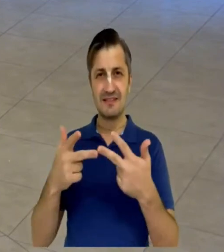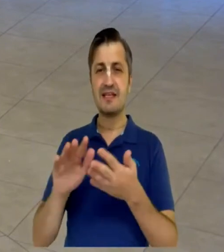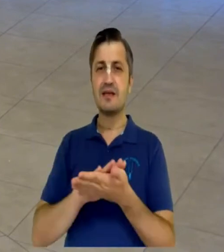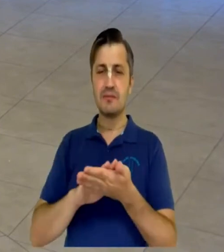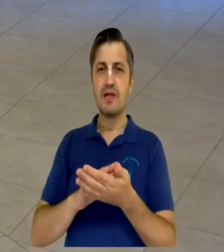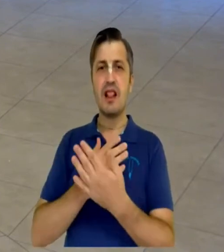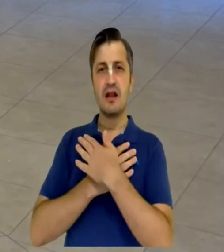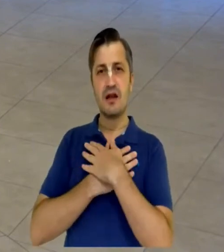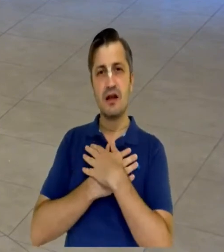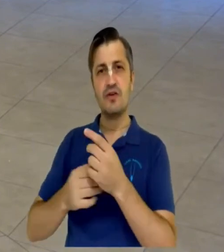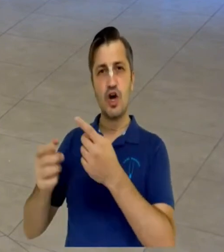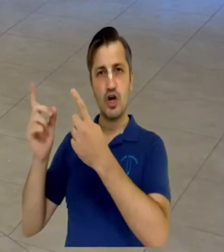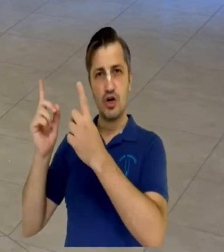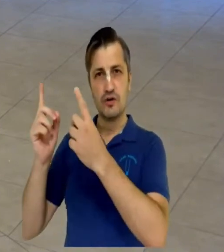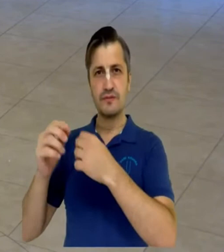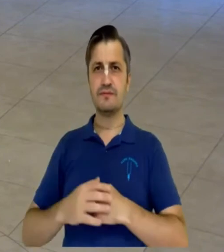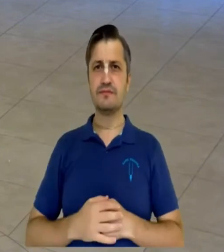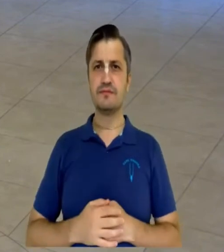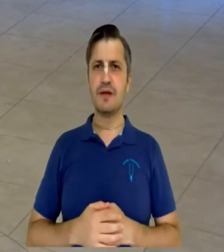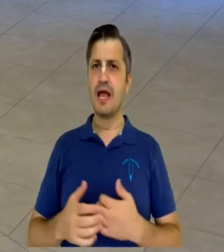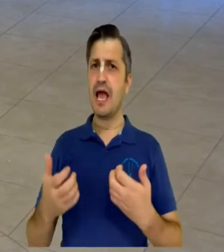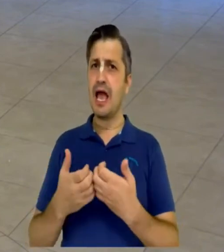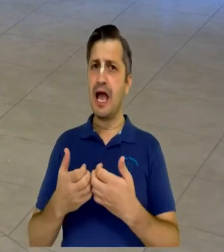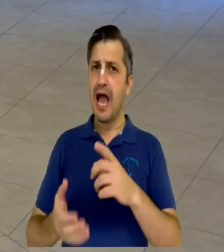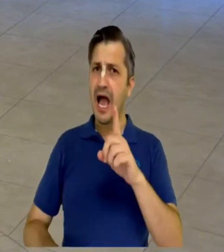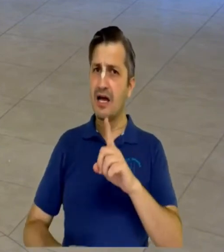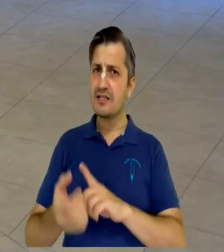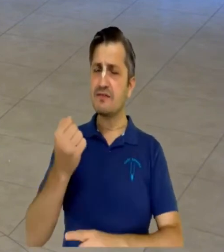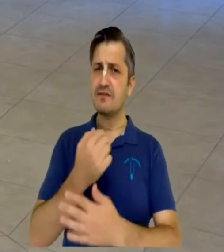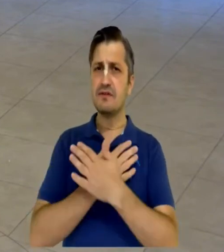so in order to get there, first we need to understand the basics, that